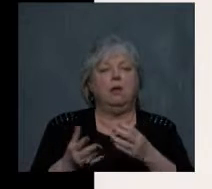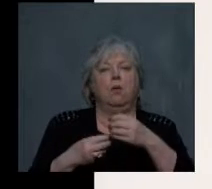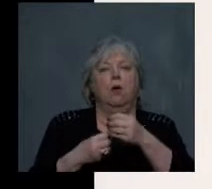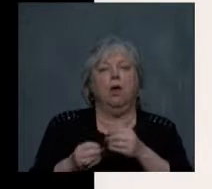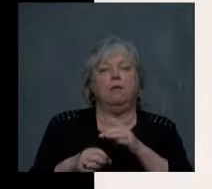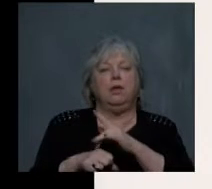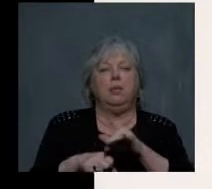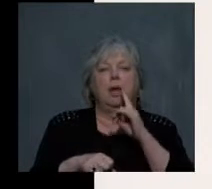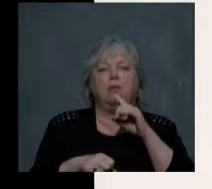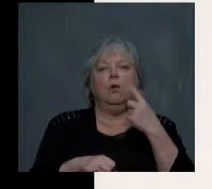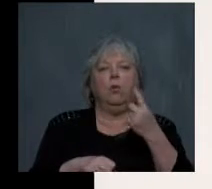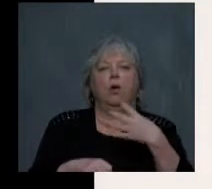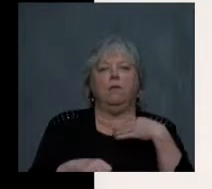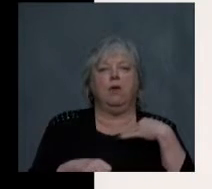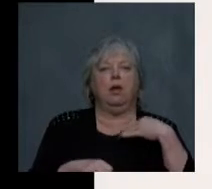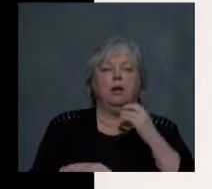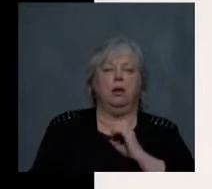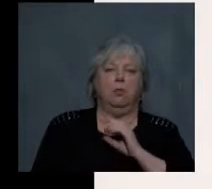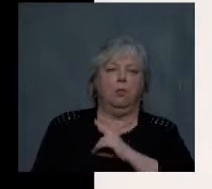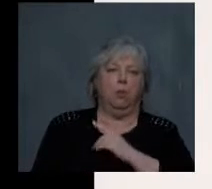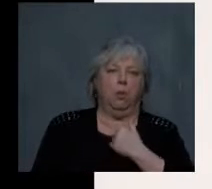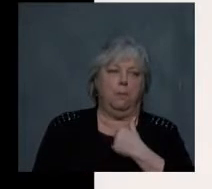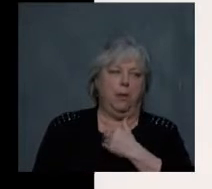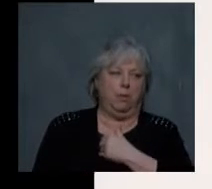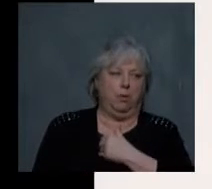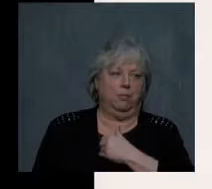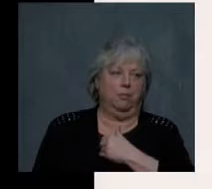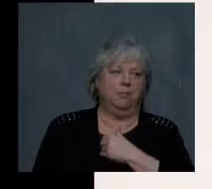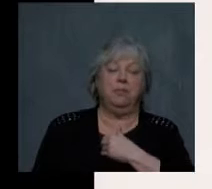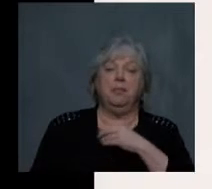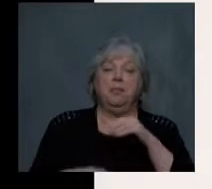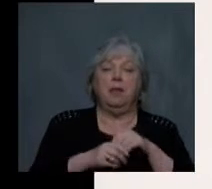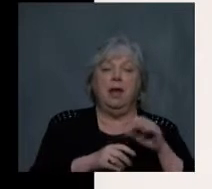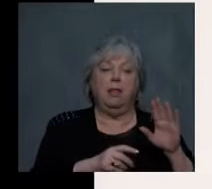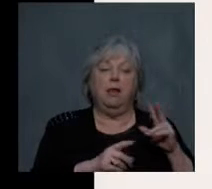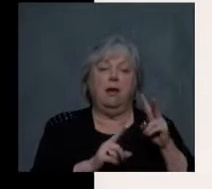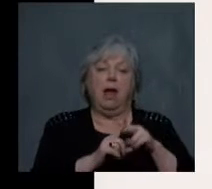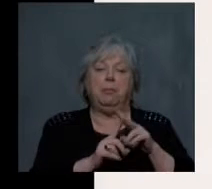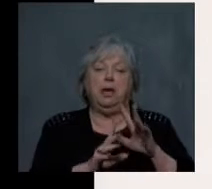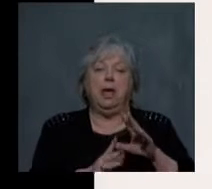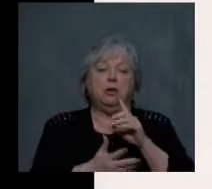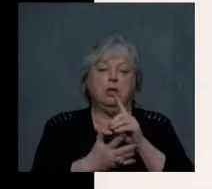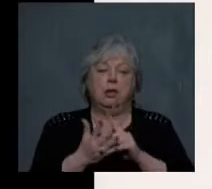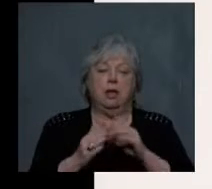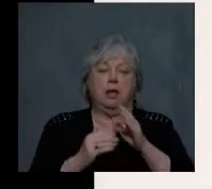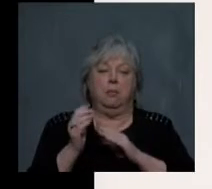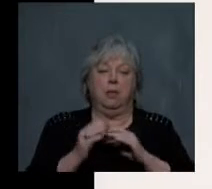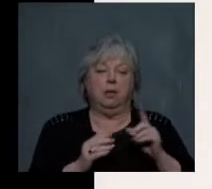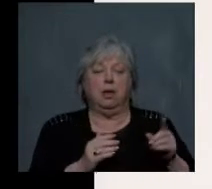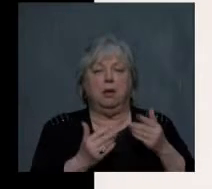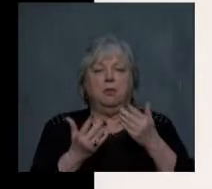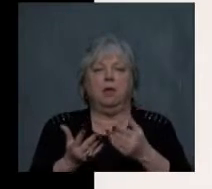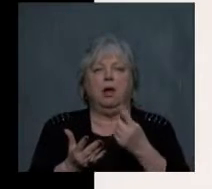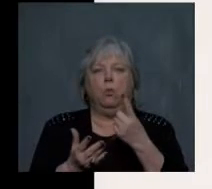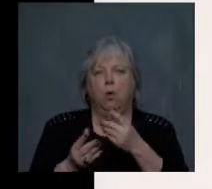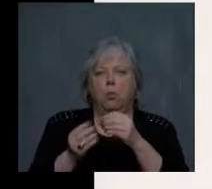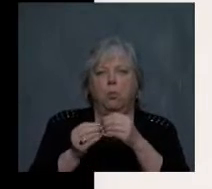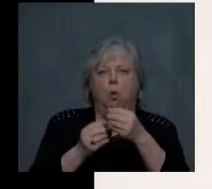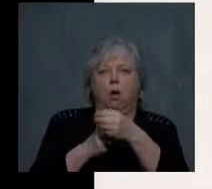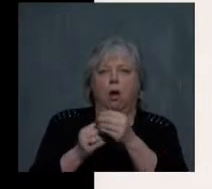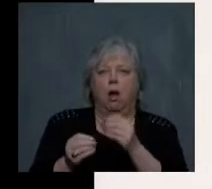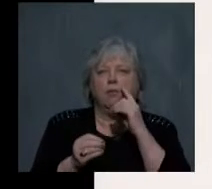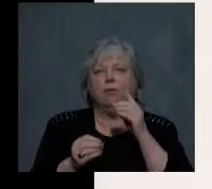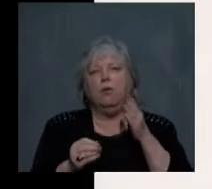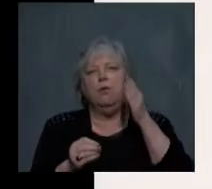office space for 1 volunteer board member. And in their application in the design of the building, they have provided 1 additional office